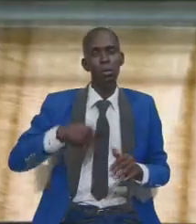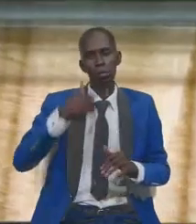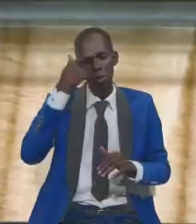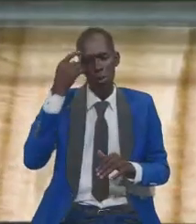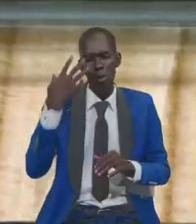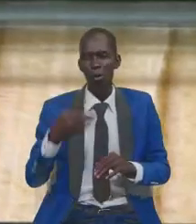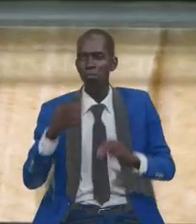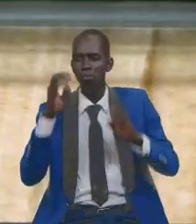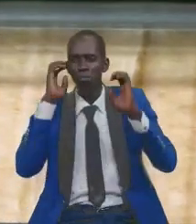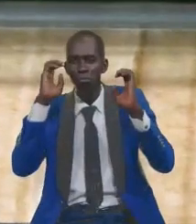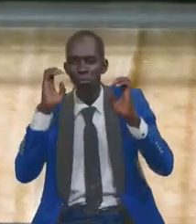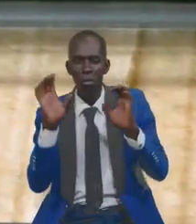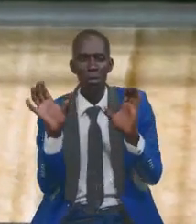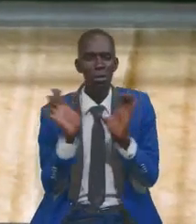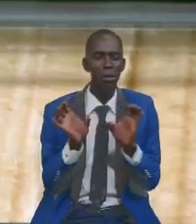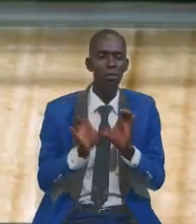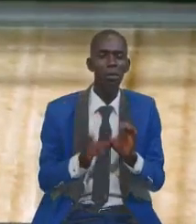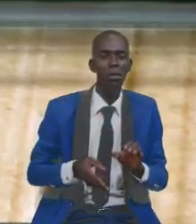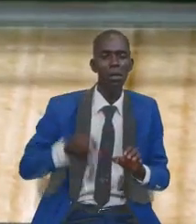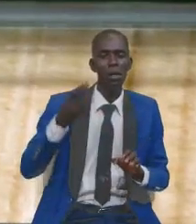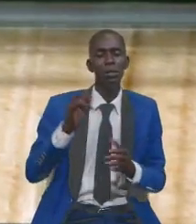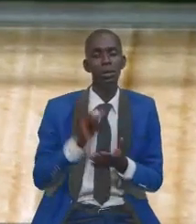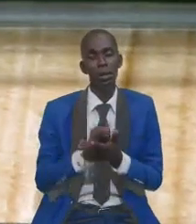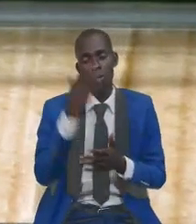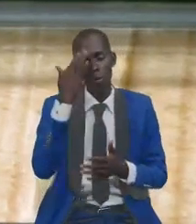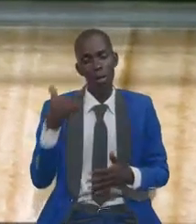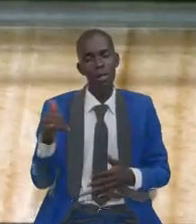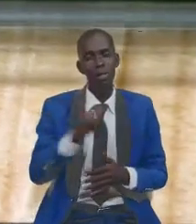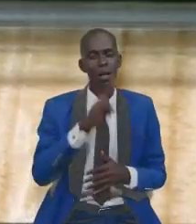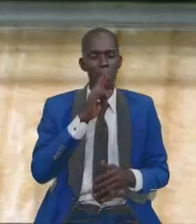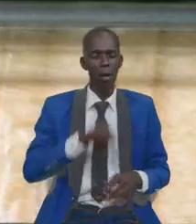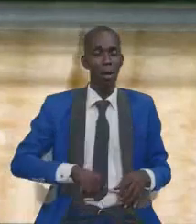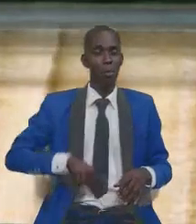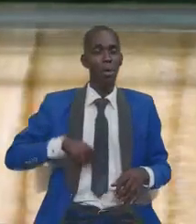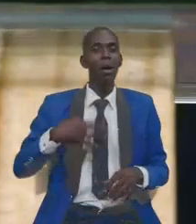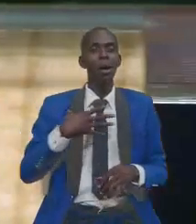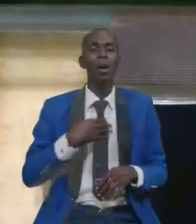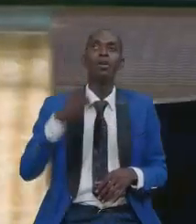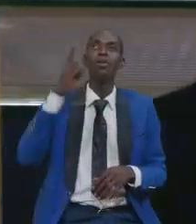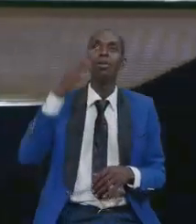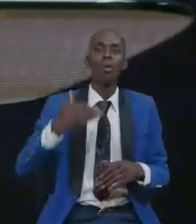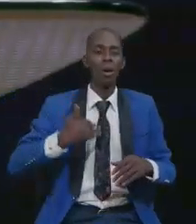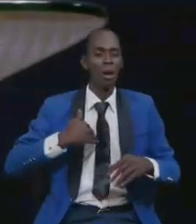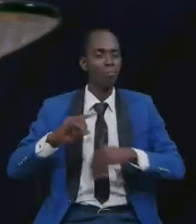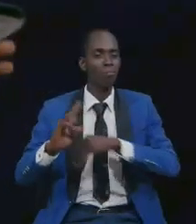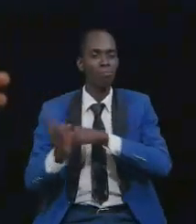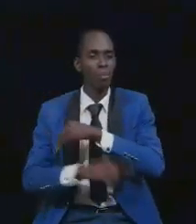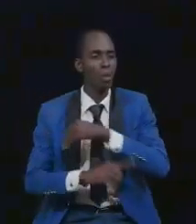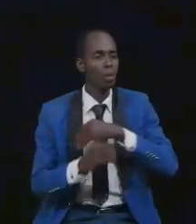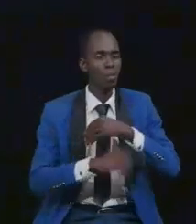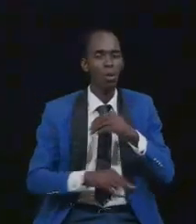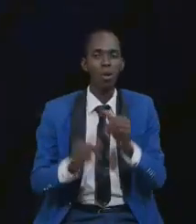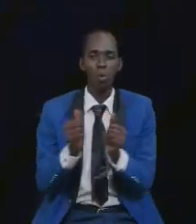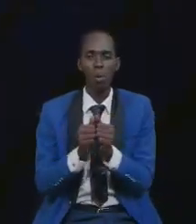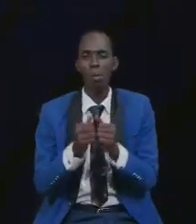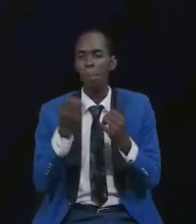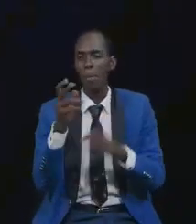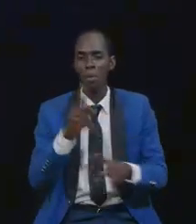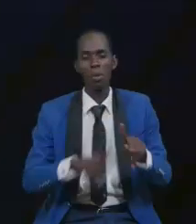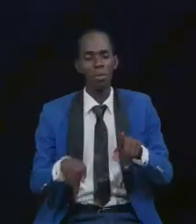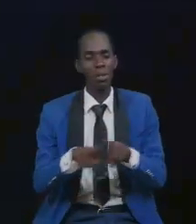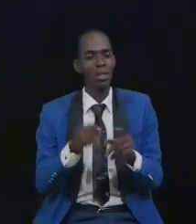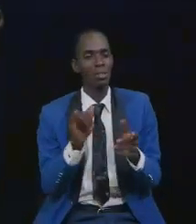are proud. And the Lord has dealt with such people before. There is nothing new